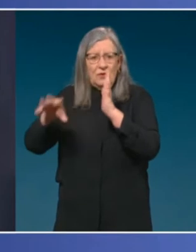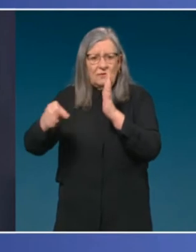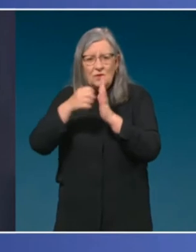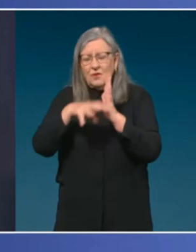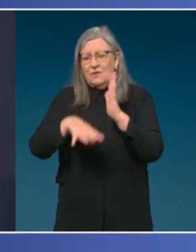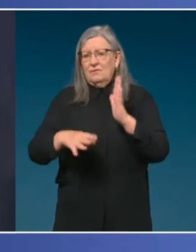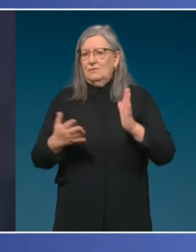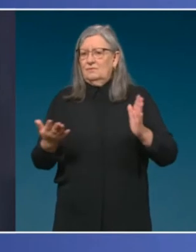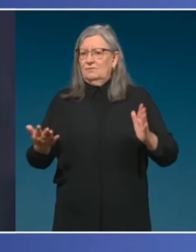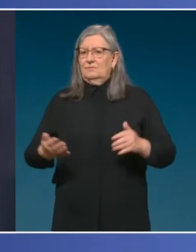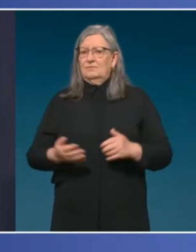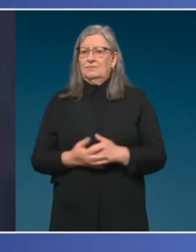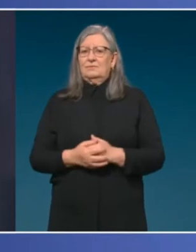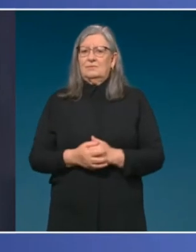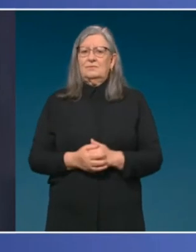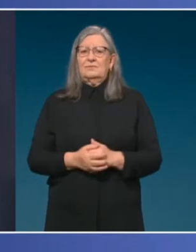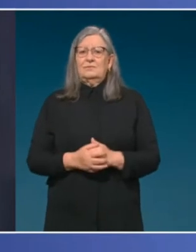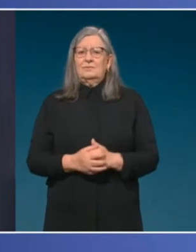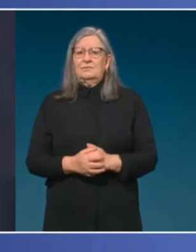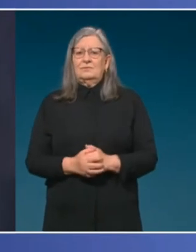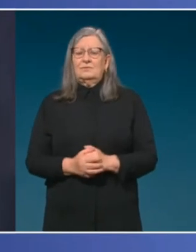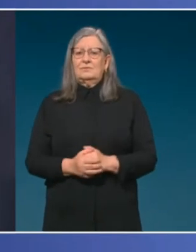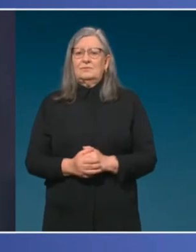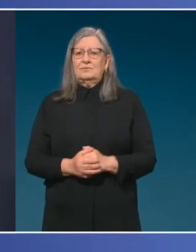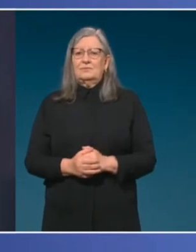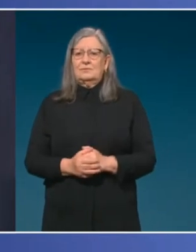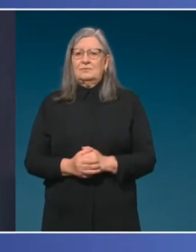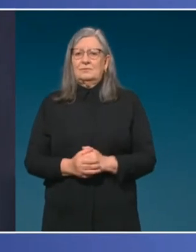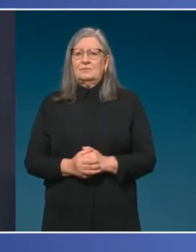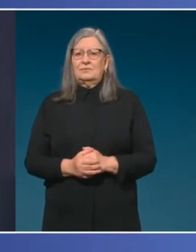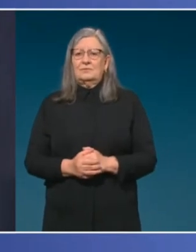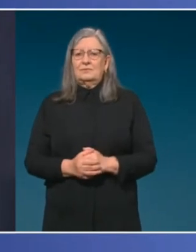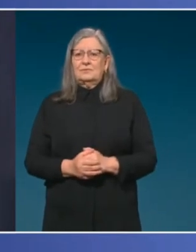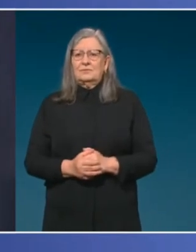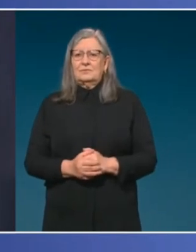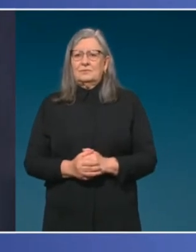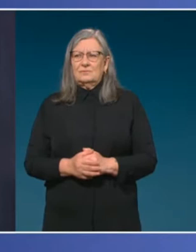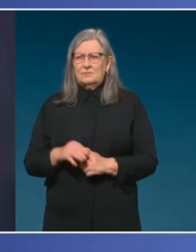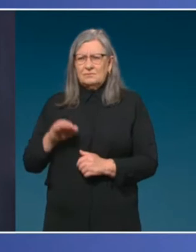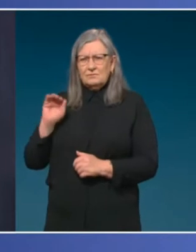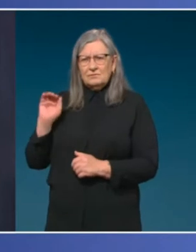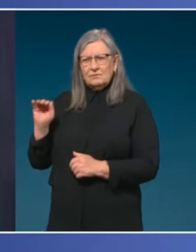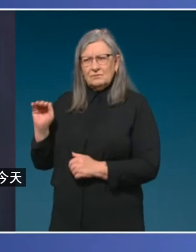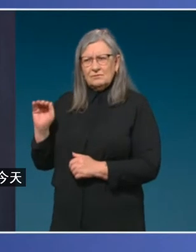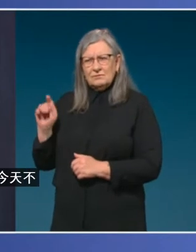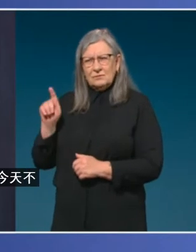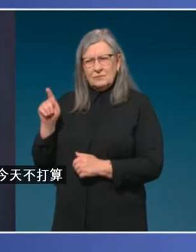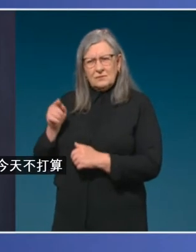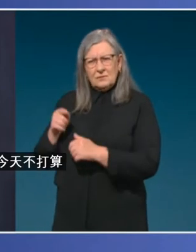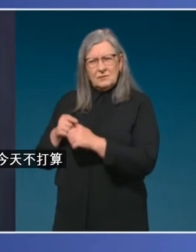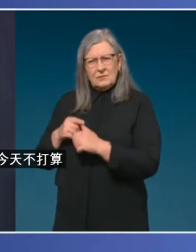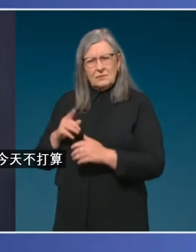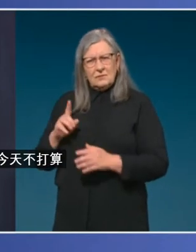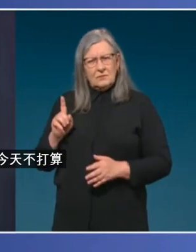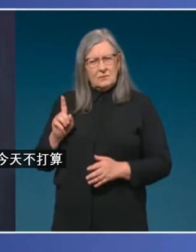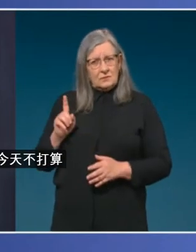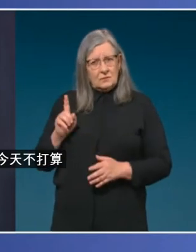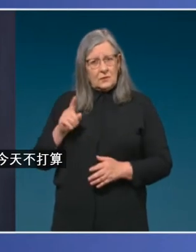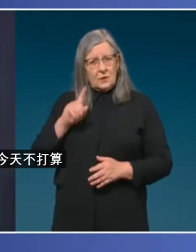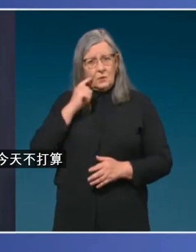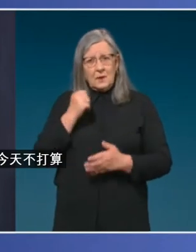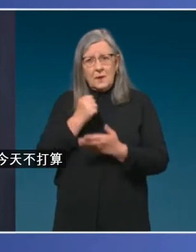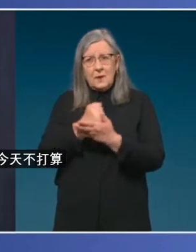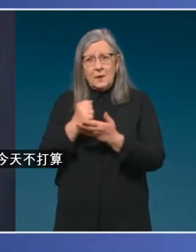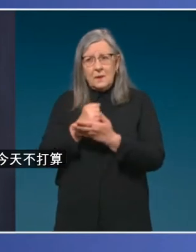suppression strategies back in place again about limits, mandating vaccines for certain settings? So I'm not going to speculate on that